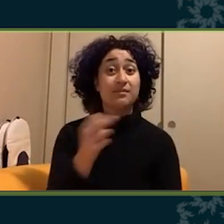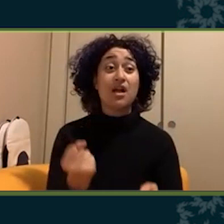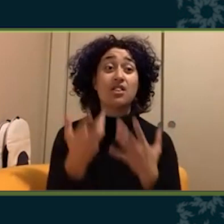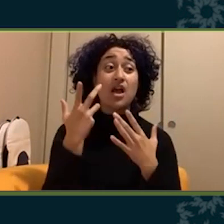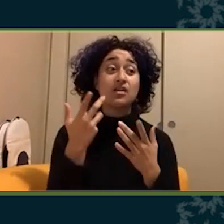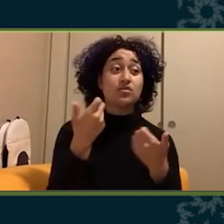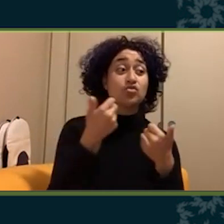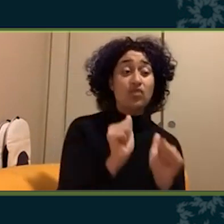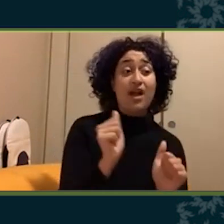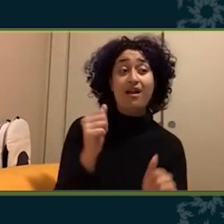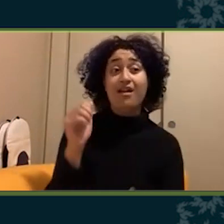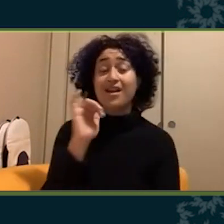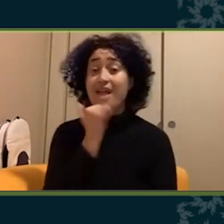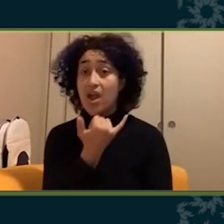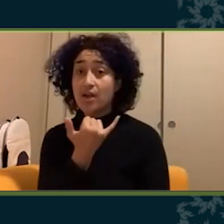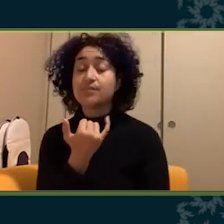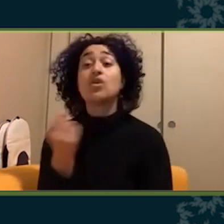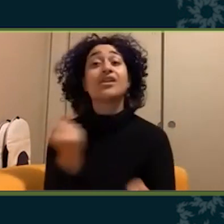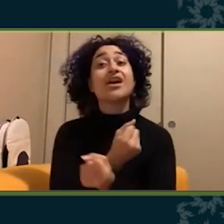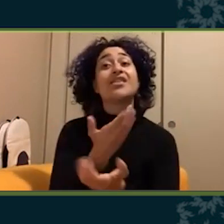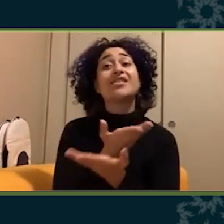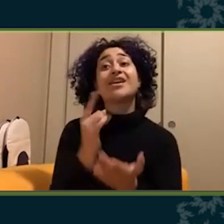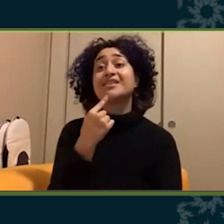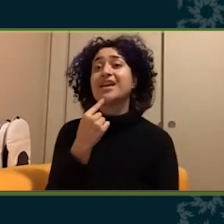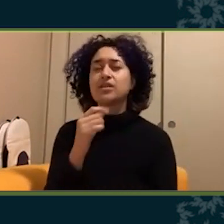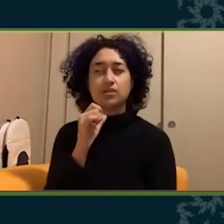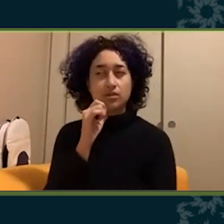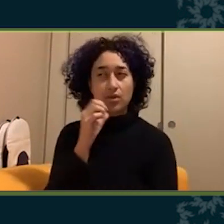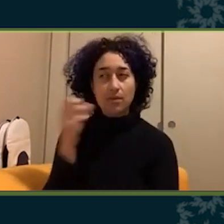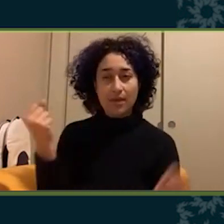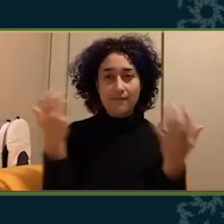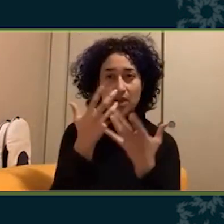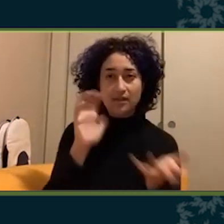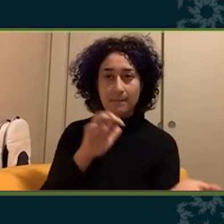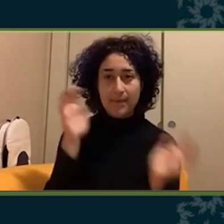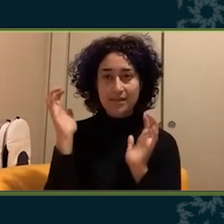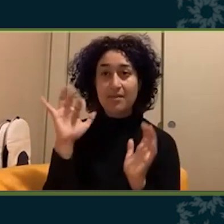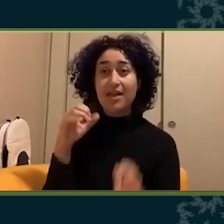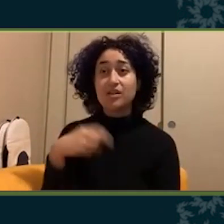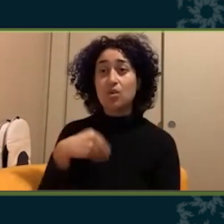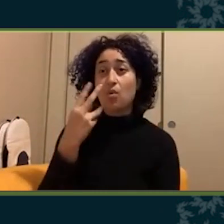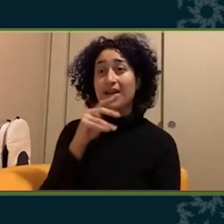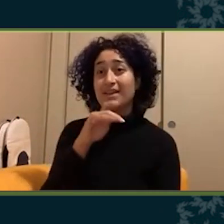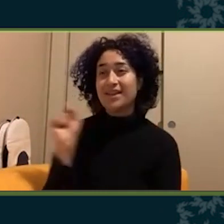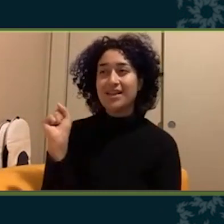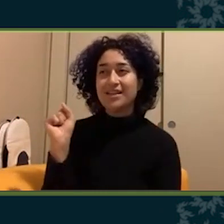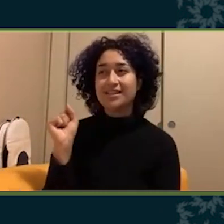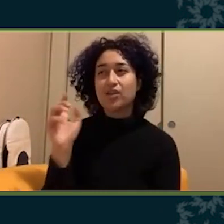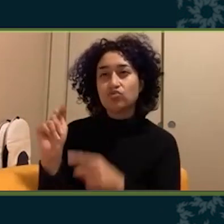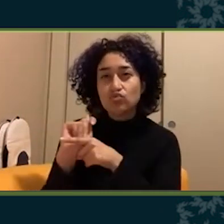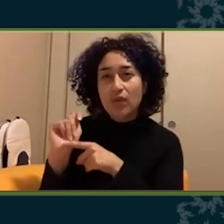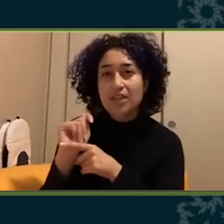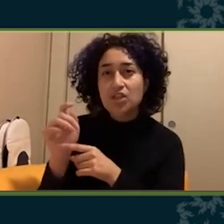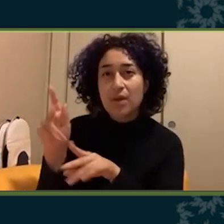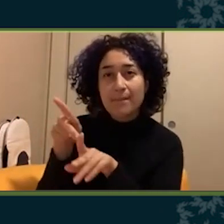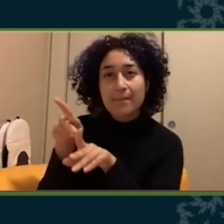So the other thing I'll say is, don't be afraid to mess up. That's whiteness. Whiteness kind of trains you in